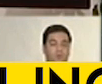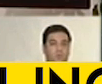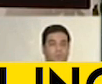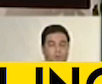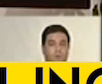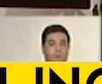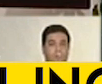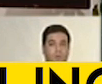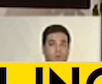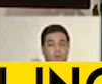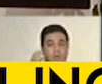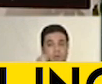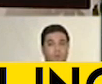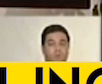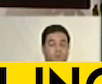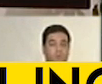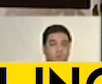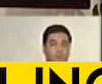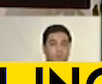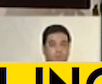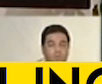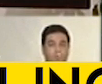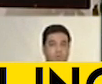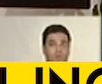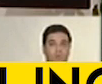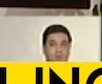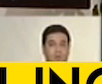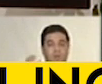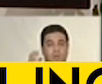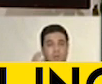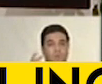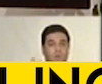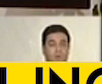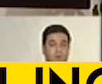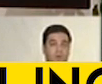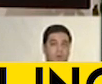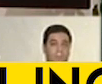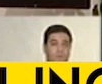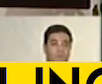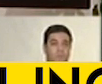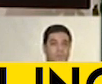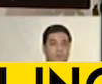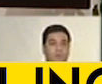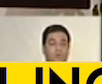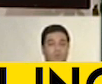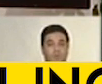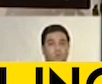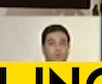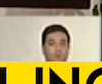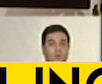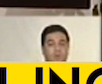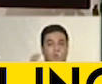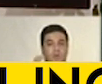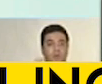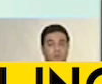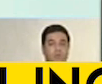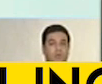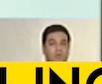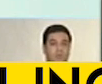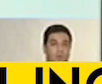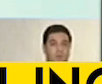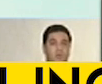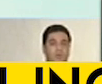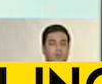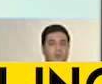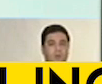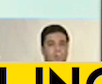o'quvchilar. Ilm xohlovchilarga o'rganish uchun ham ilm kerak. Biz yuqorida tasvirda ko'rdikki, ilmning cheksizligini